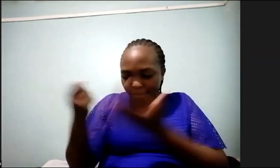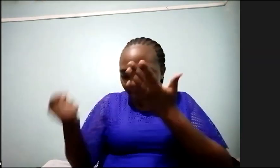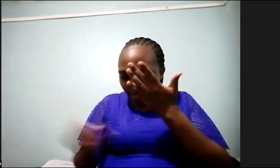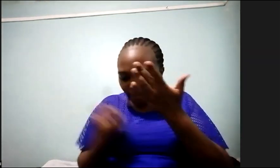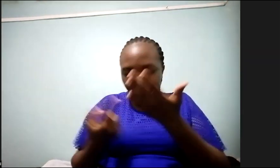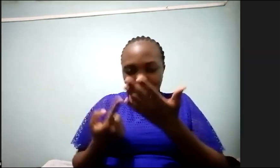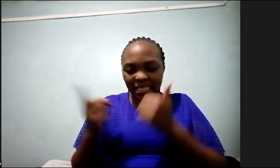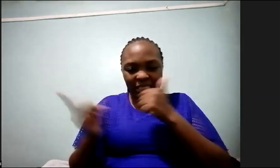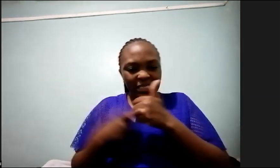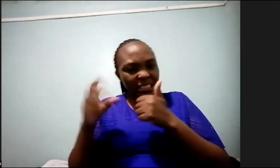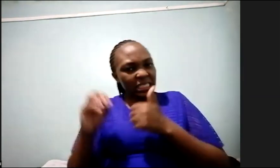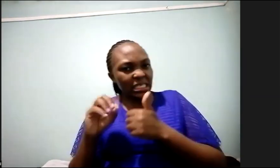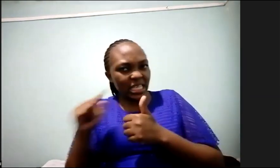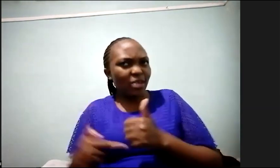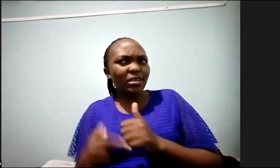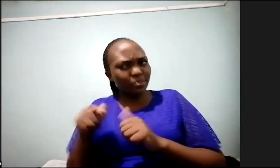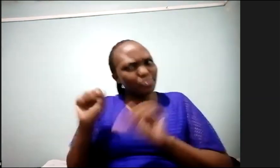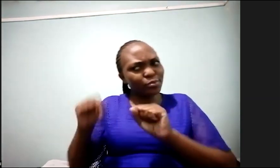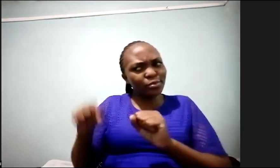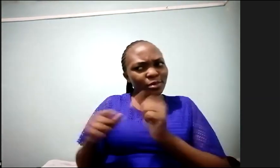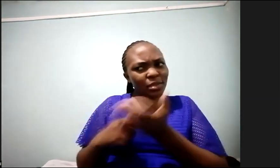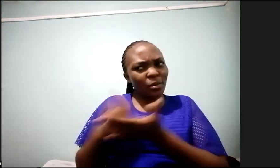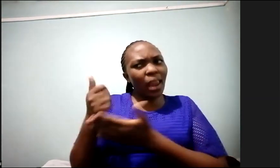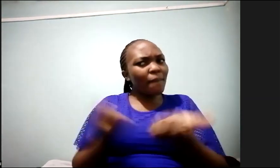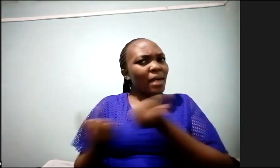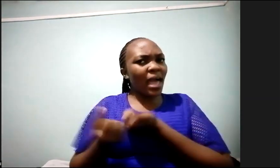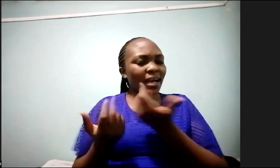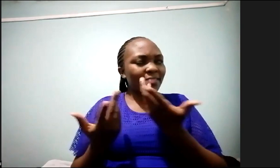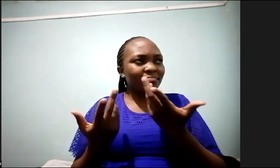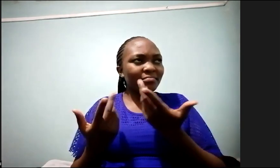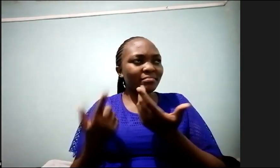Thank you, Bezalel. Betty, Welcome.